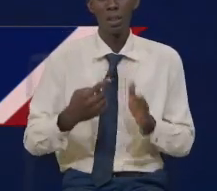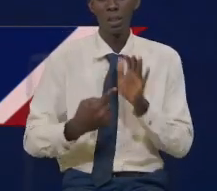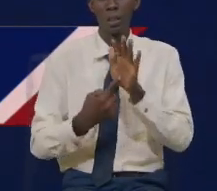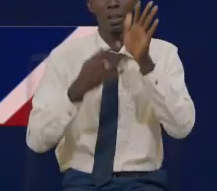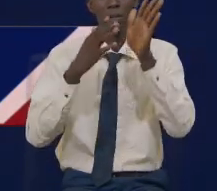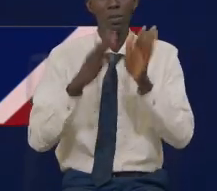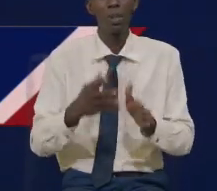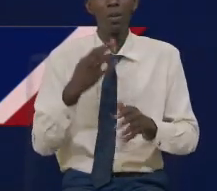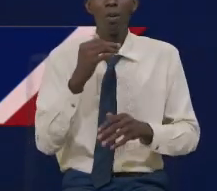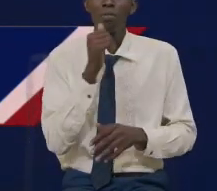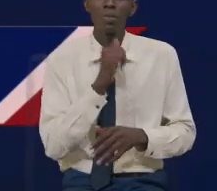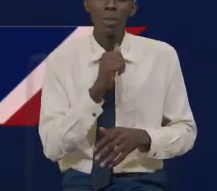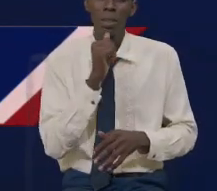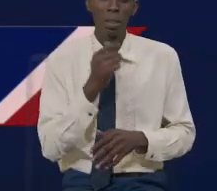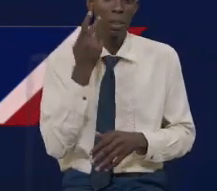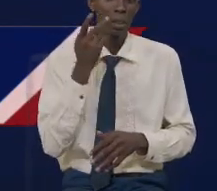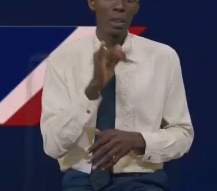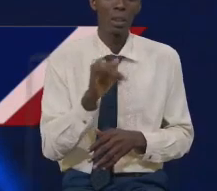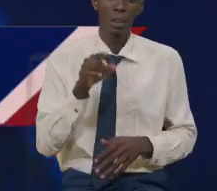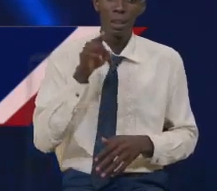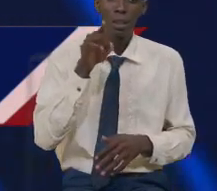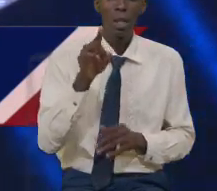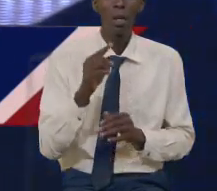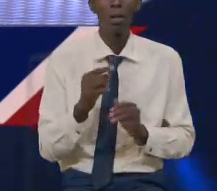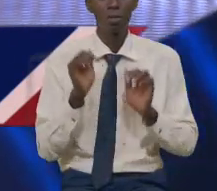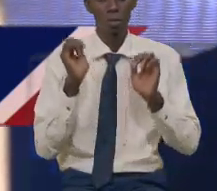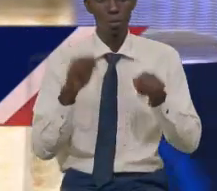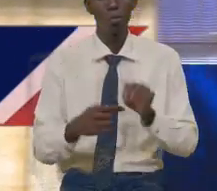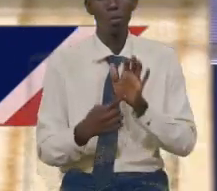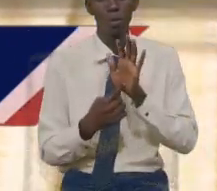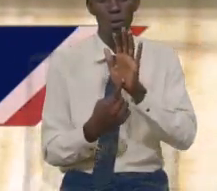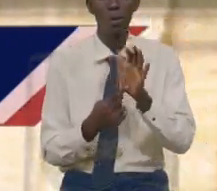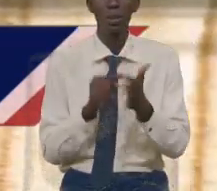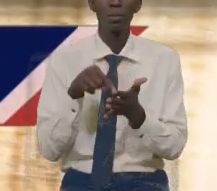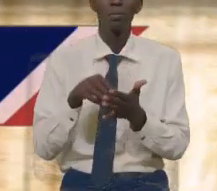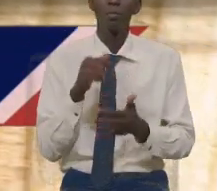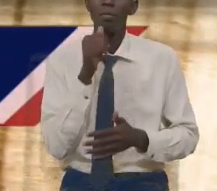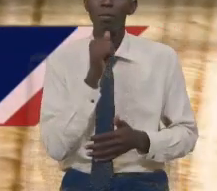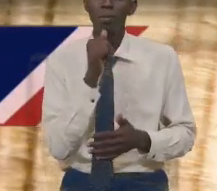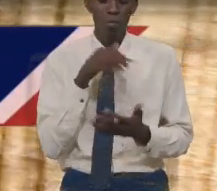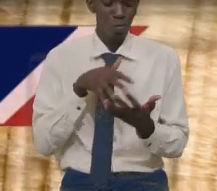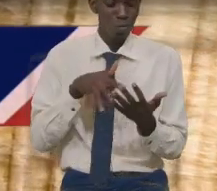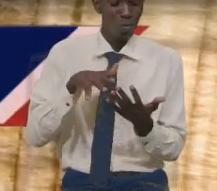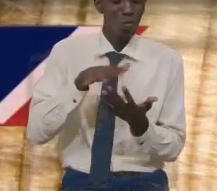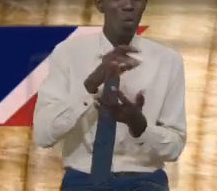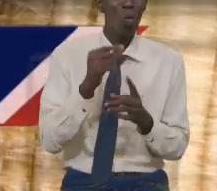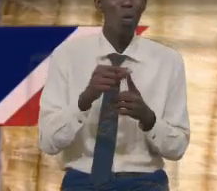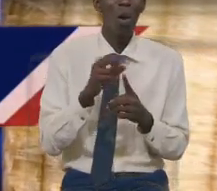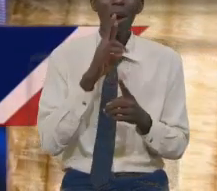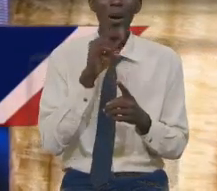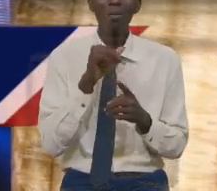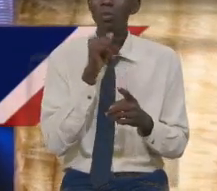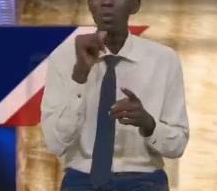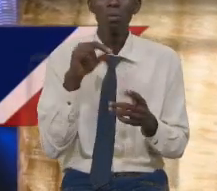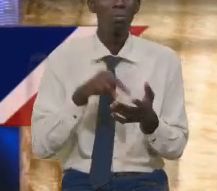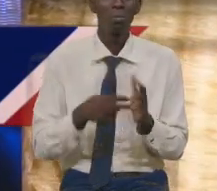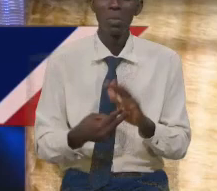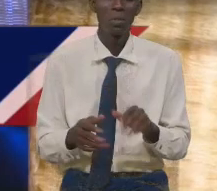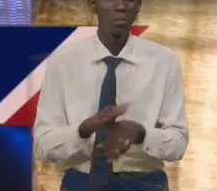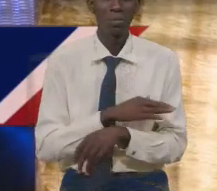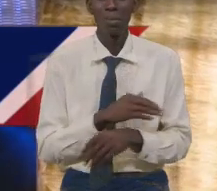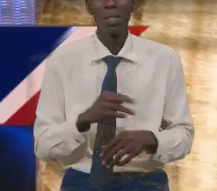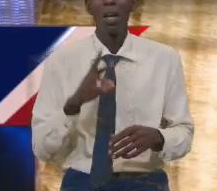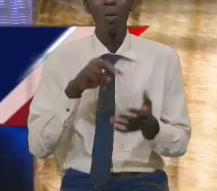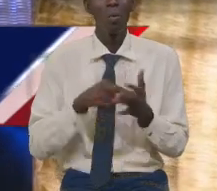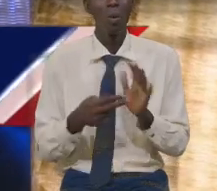secret, seeing thou couldest reveal this secret. Those words are meaningless. Those words in the sight of